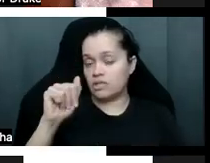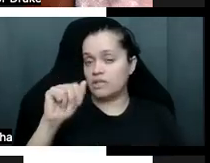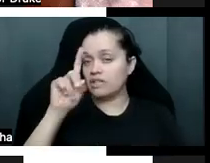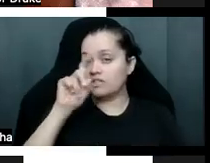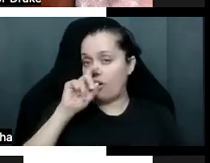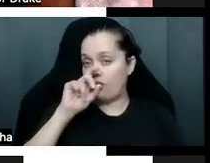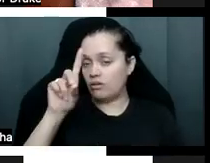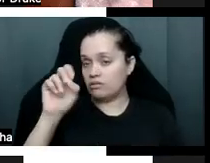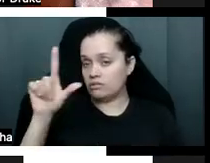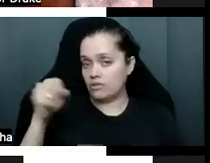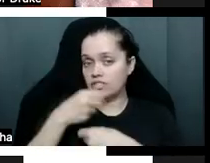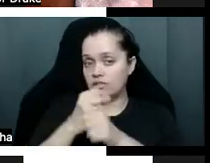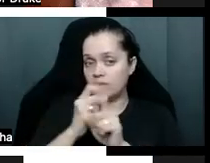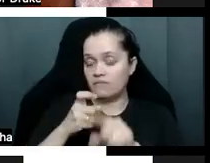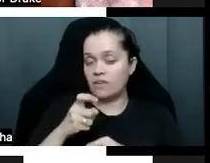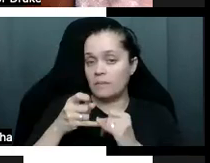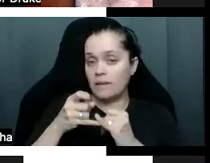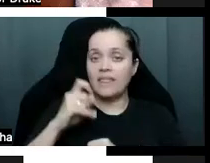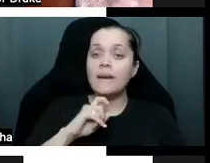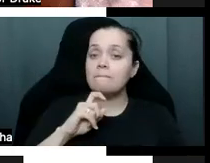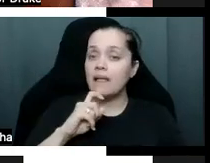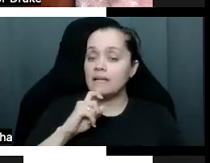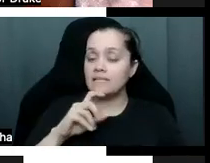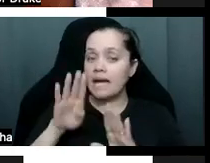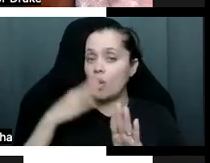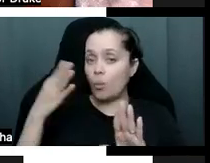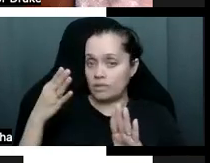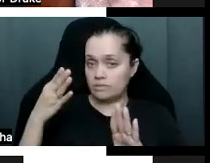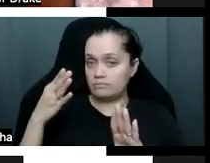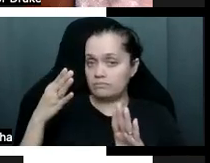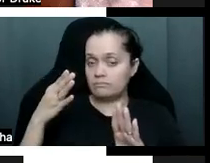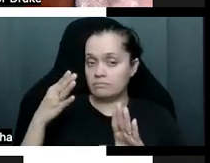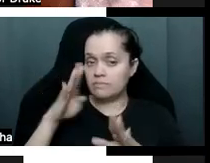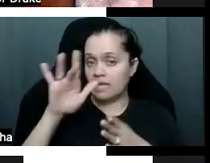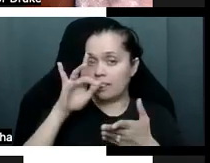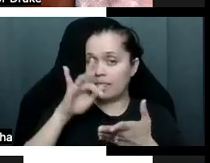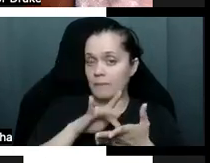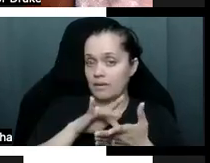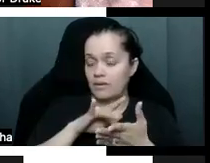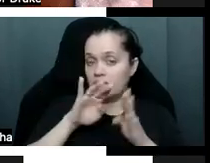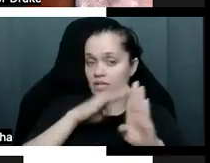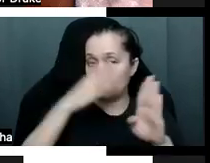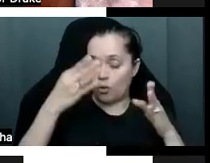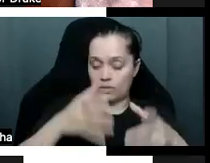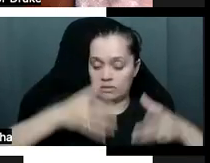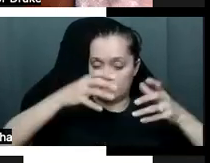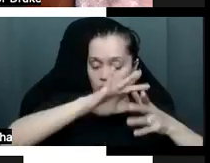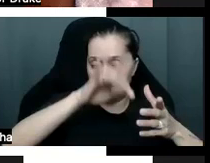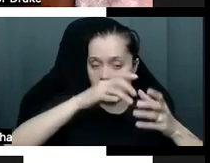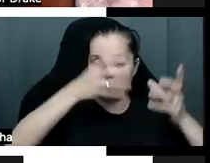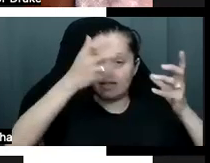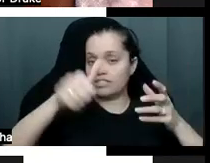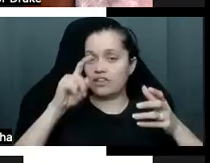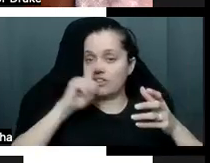seen them. They're made out of thin plastic and they open in the middle. and you open one doll in the middle, there's